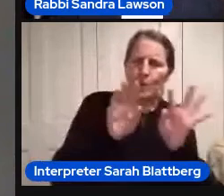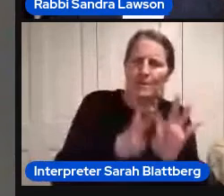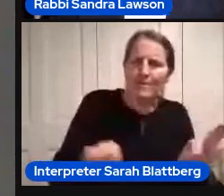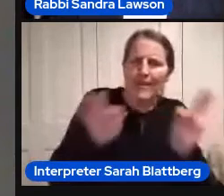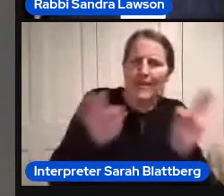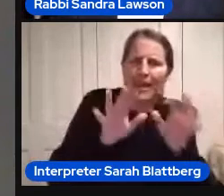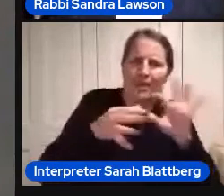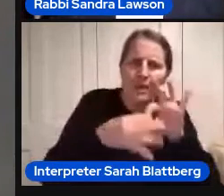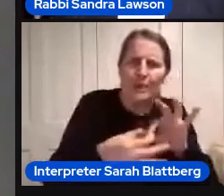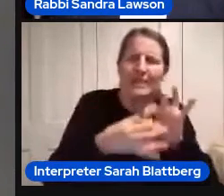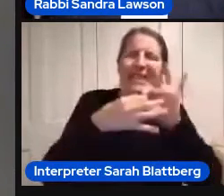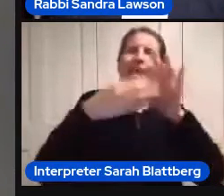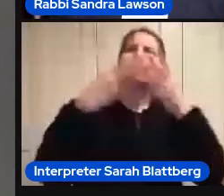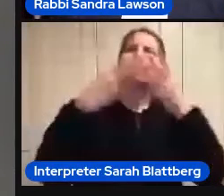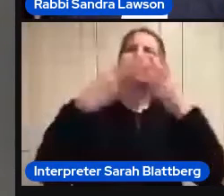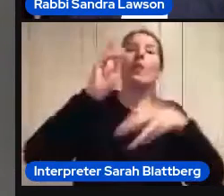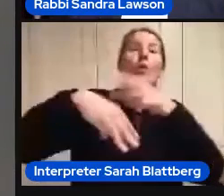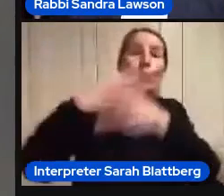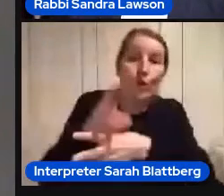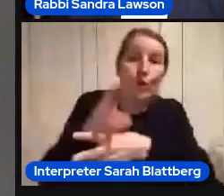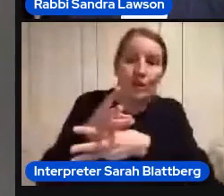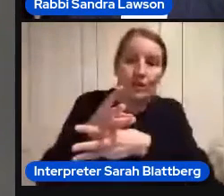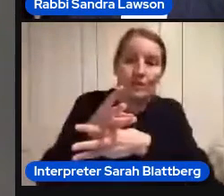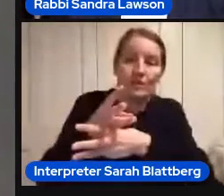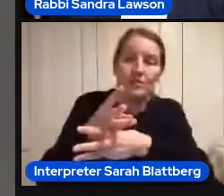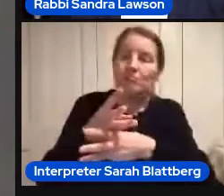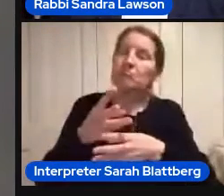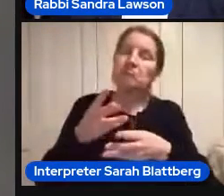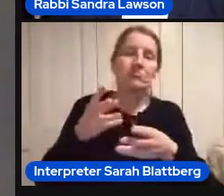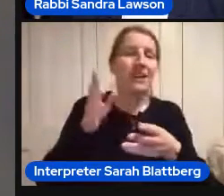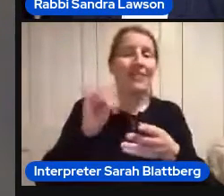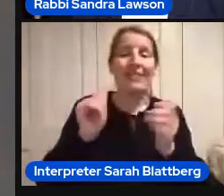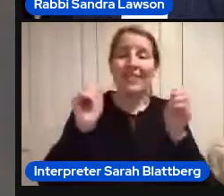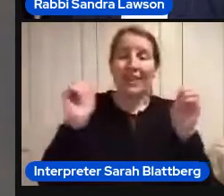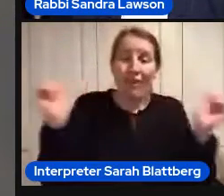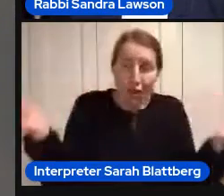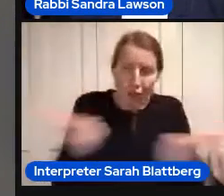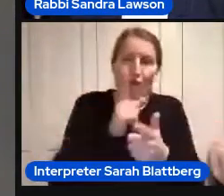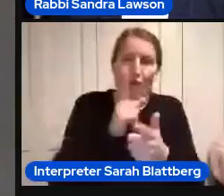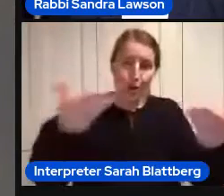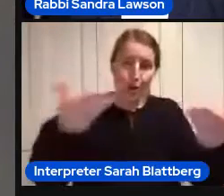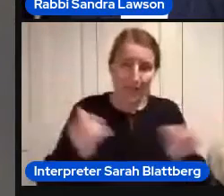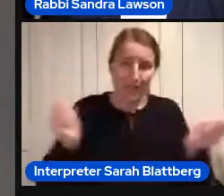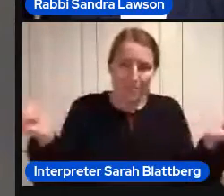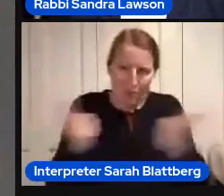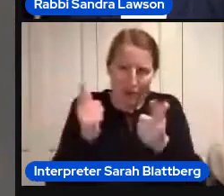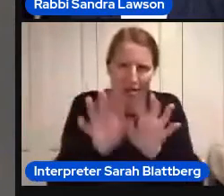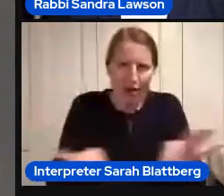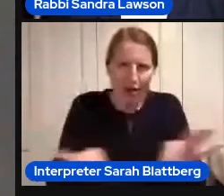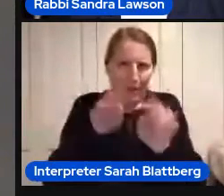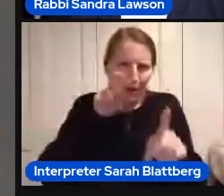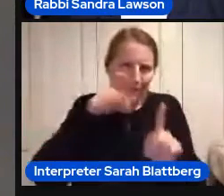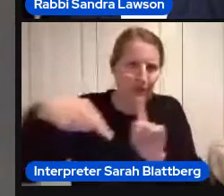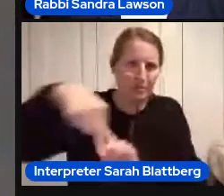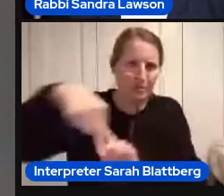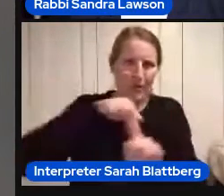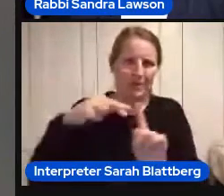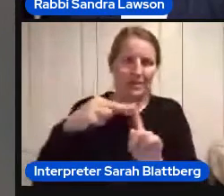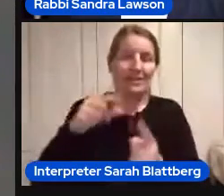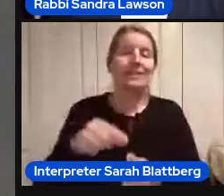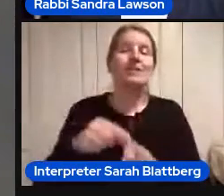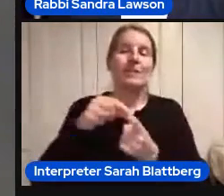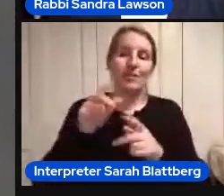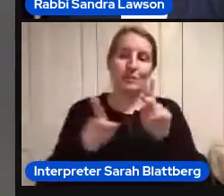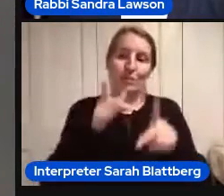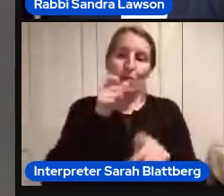better connect with the world. Not only is there room for all of us are essential, especially those who are not in